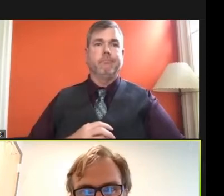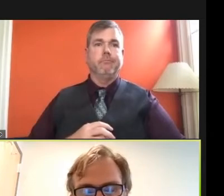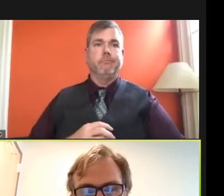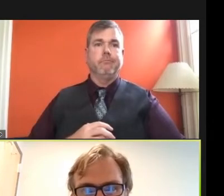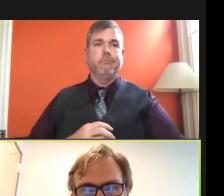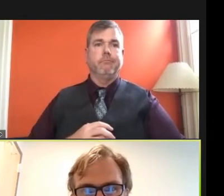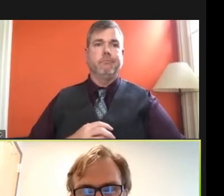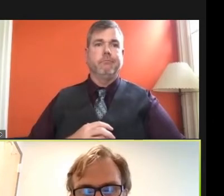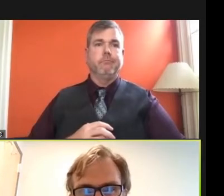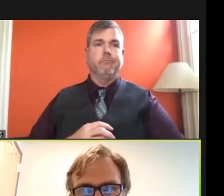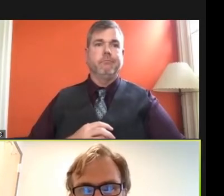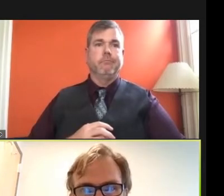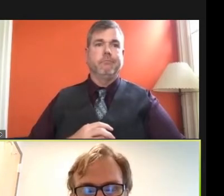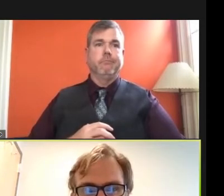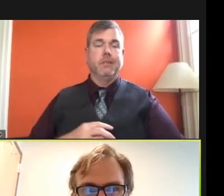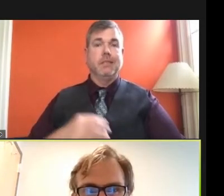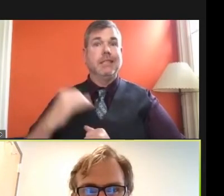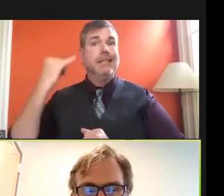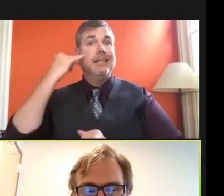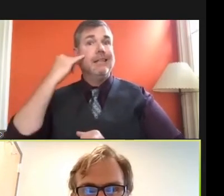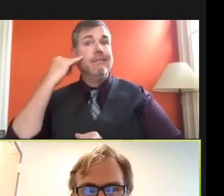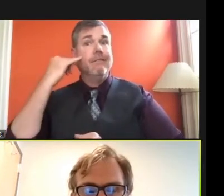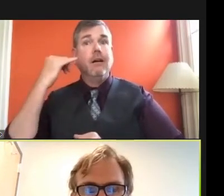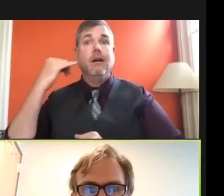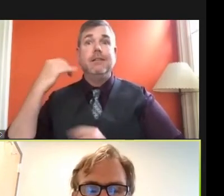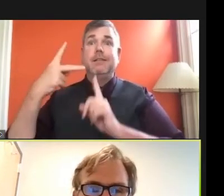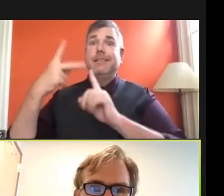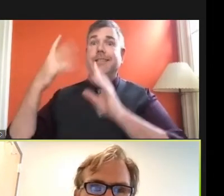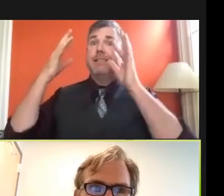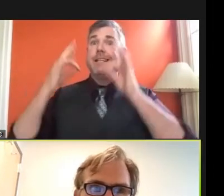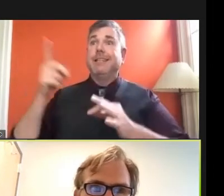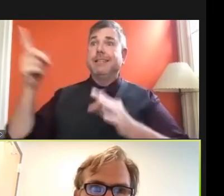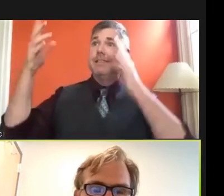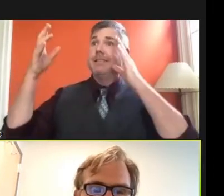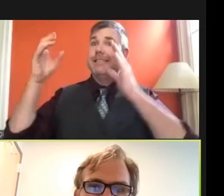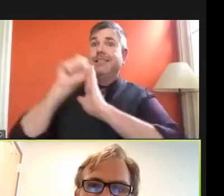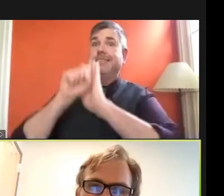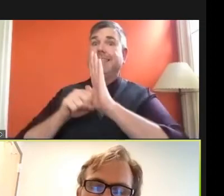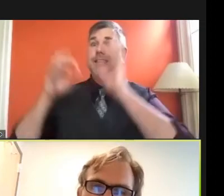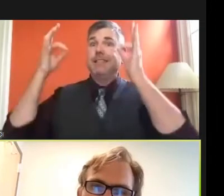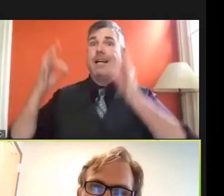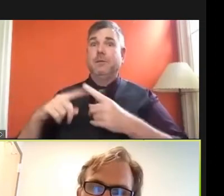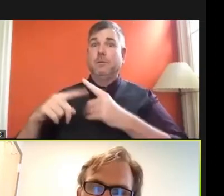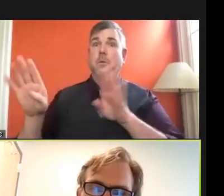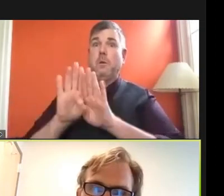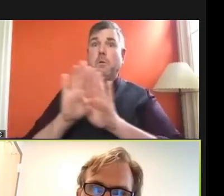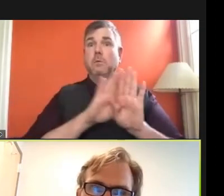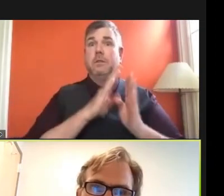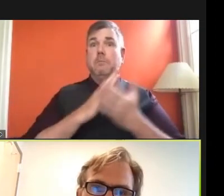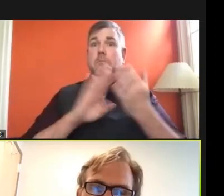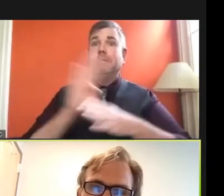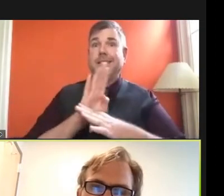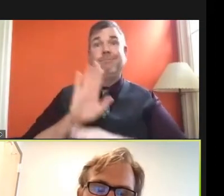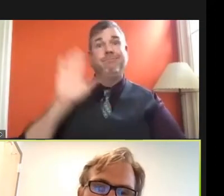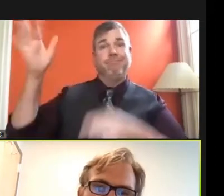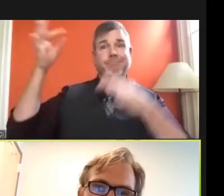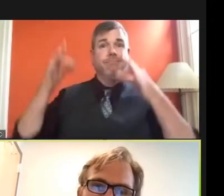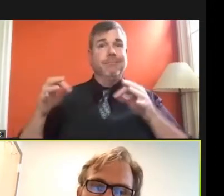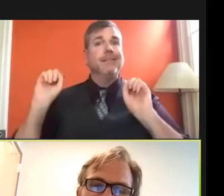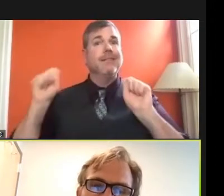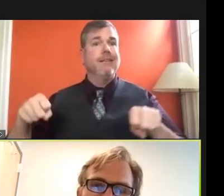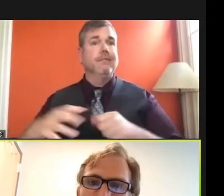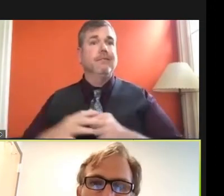in the Core Bay area counties today, and we're all thinking about these concepts of how do